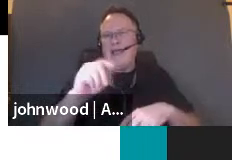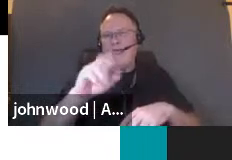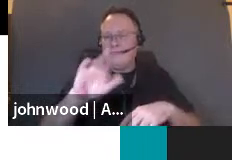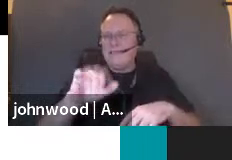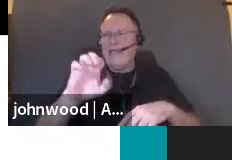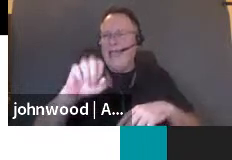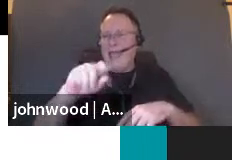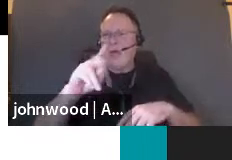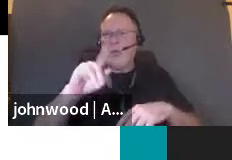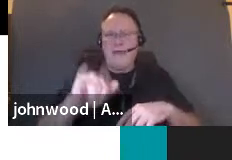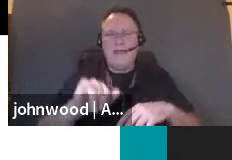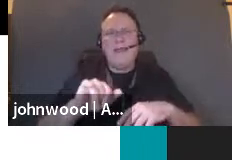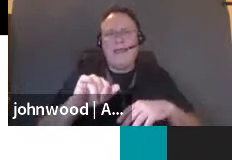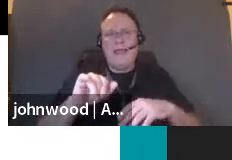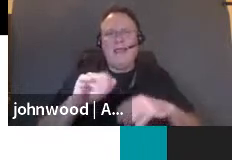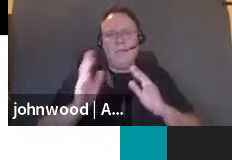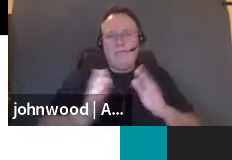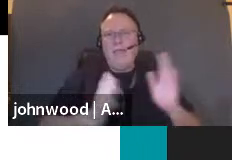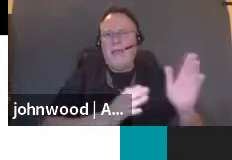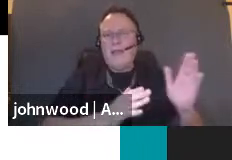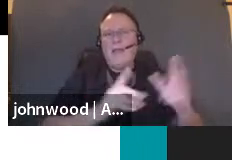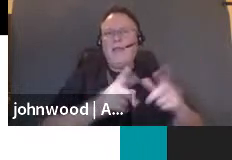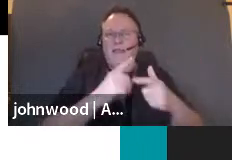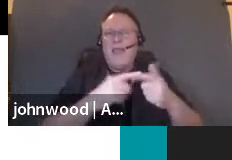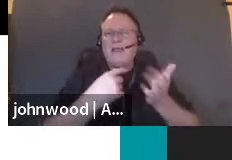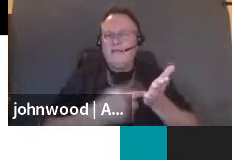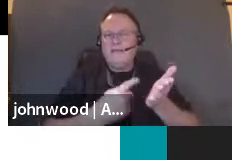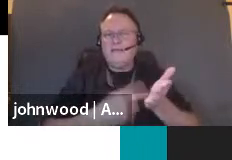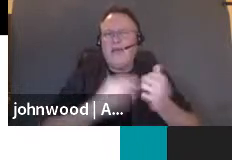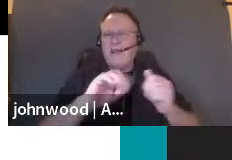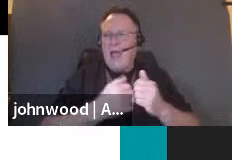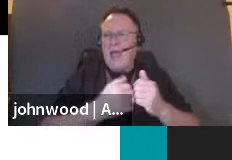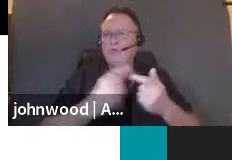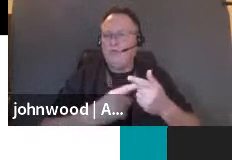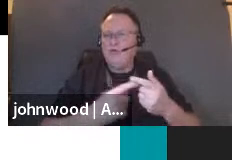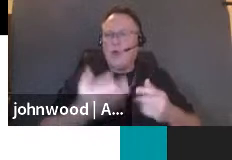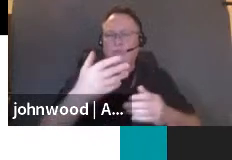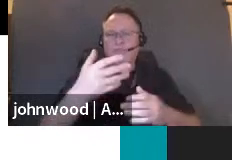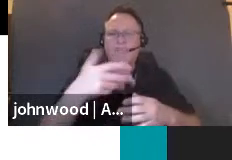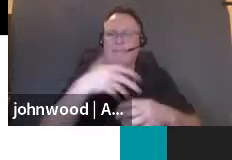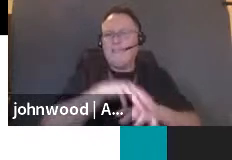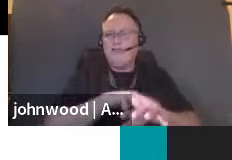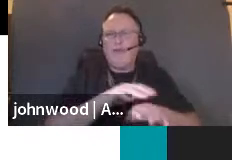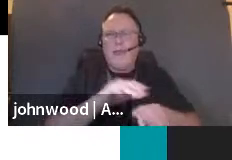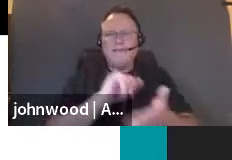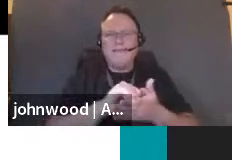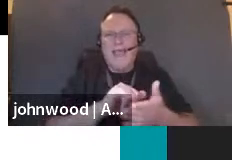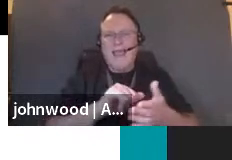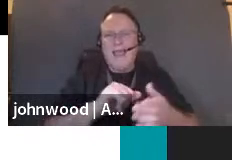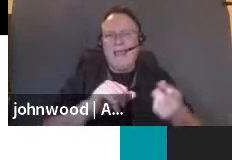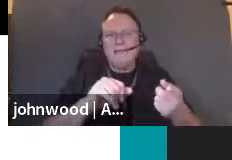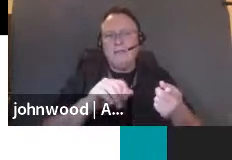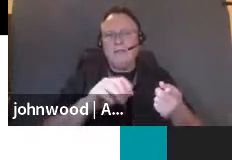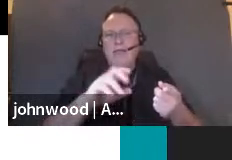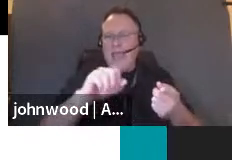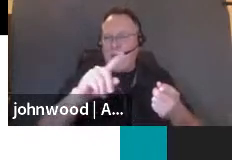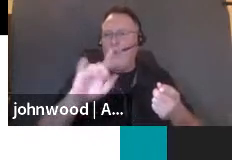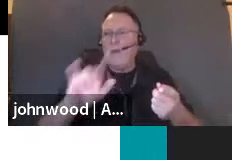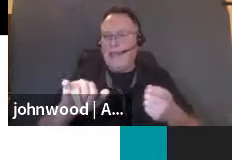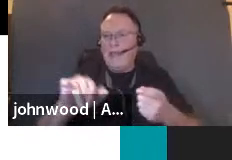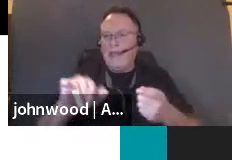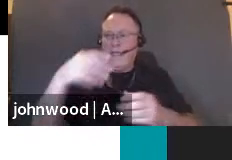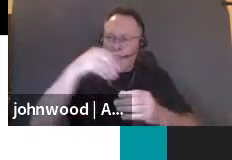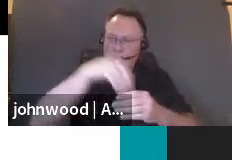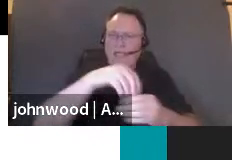in planning. Then we will discuss how to integrate equity into urban design. And lastly, we will review how equity